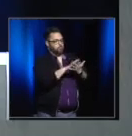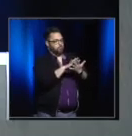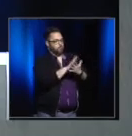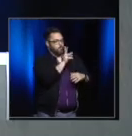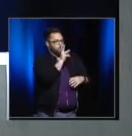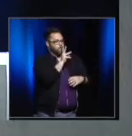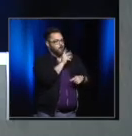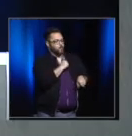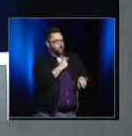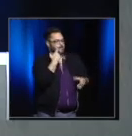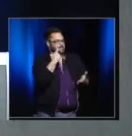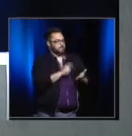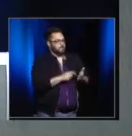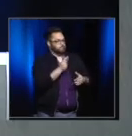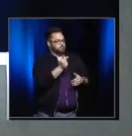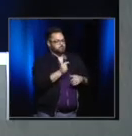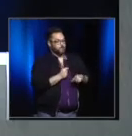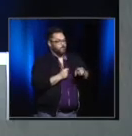Where's Māui?